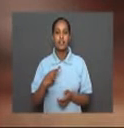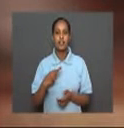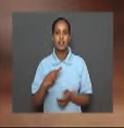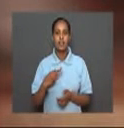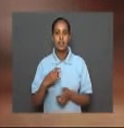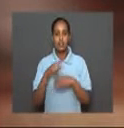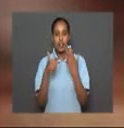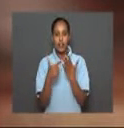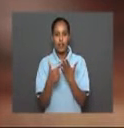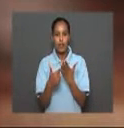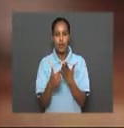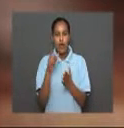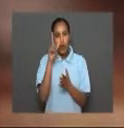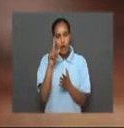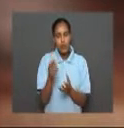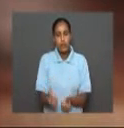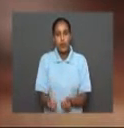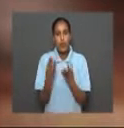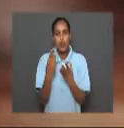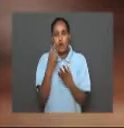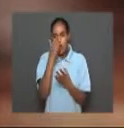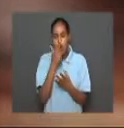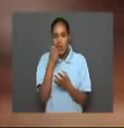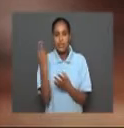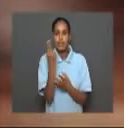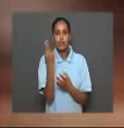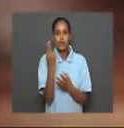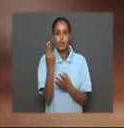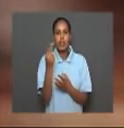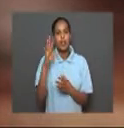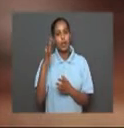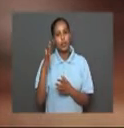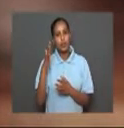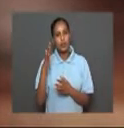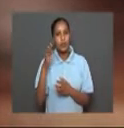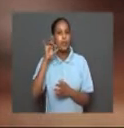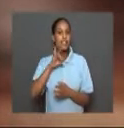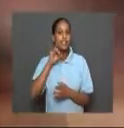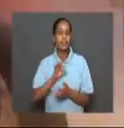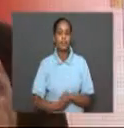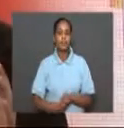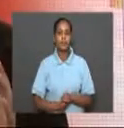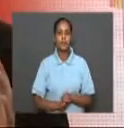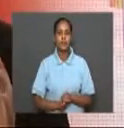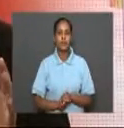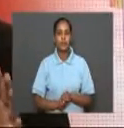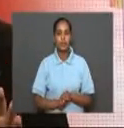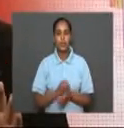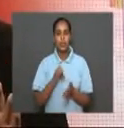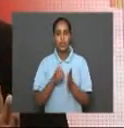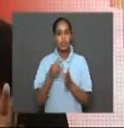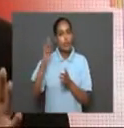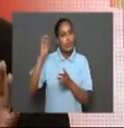Polystyrene is therefore one of the most commonly used types of plastic. It